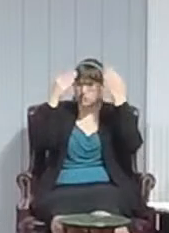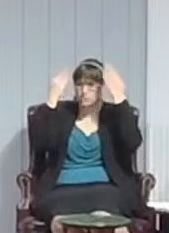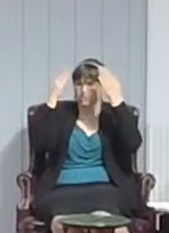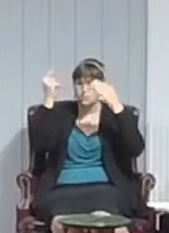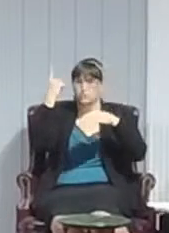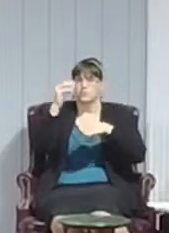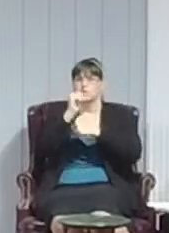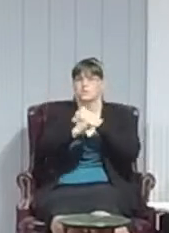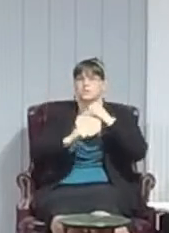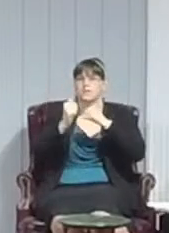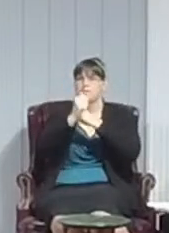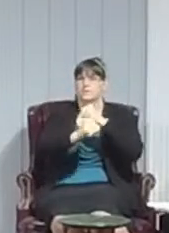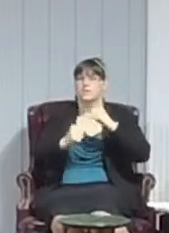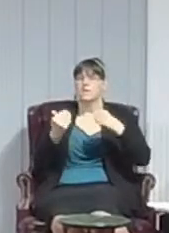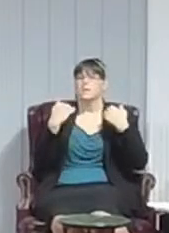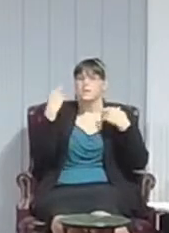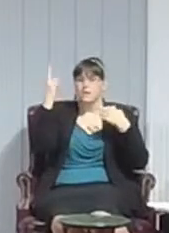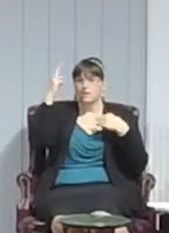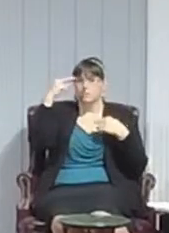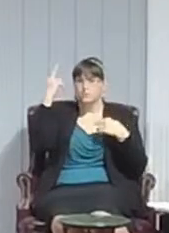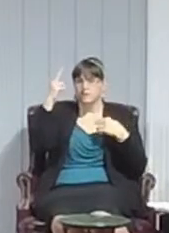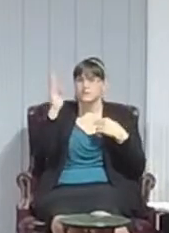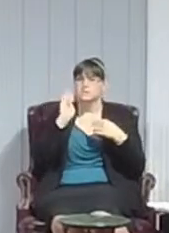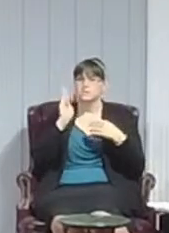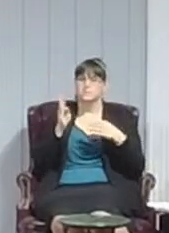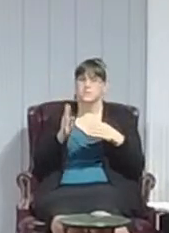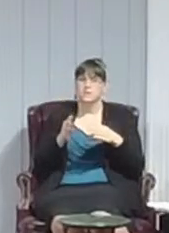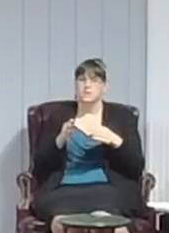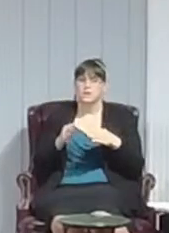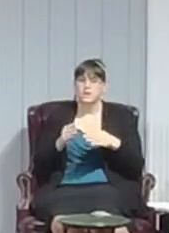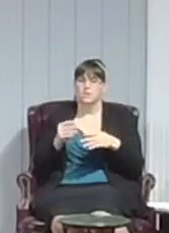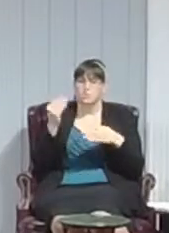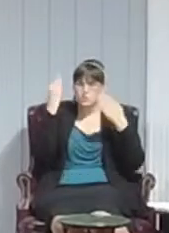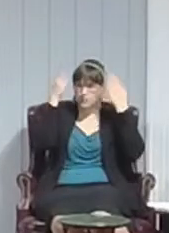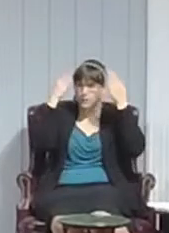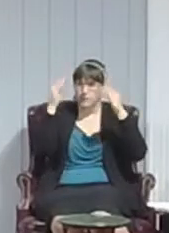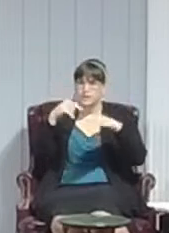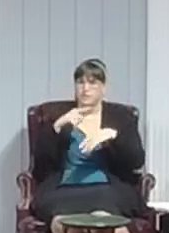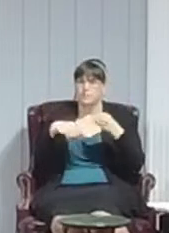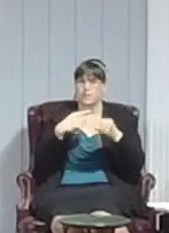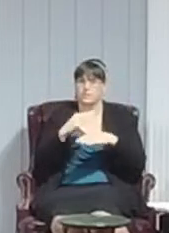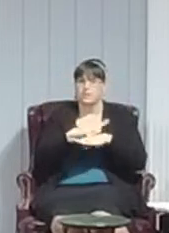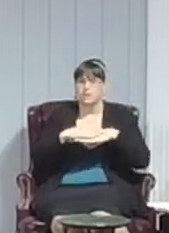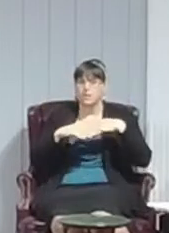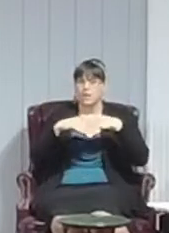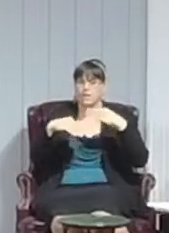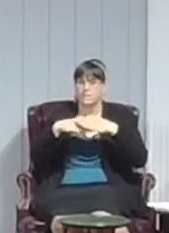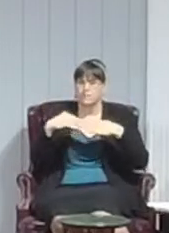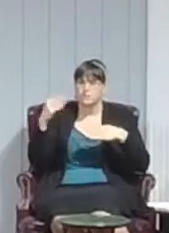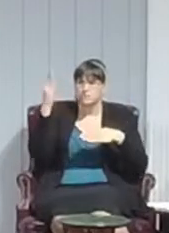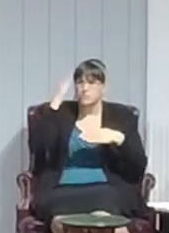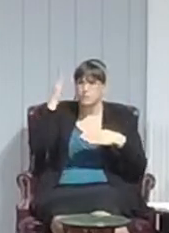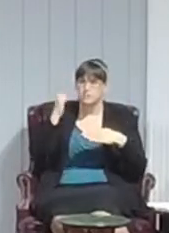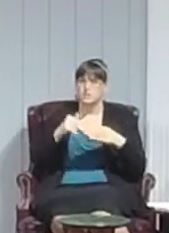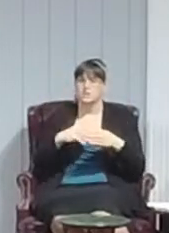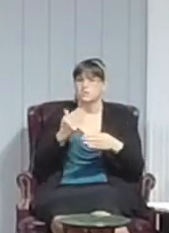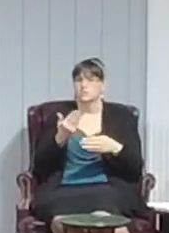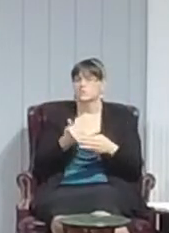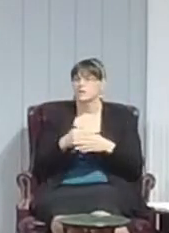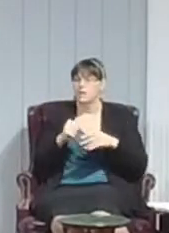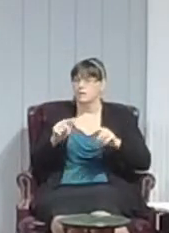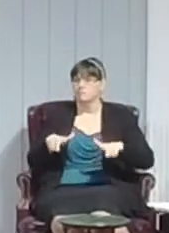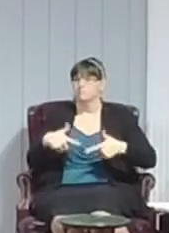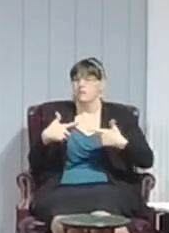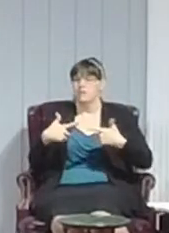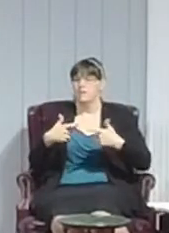to be troubled and concerned for their reputations and their comfort and all of those sort. They had reason to be troubled for those